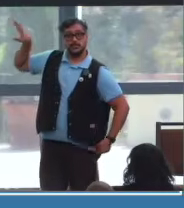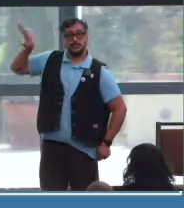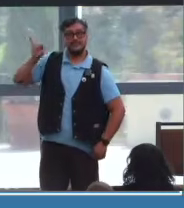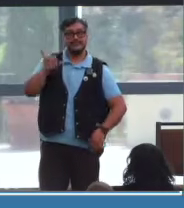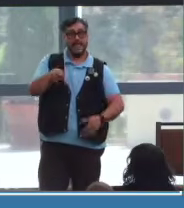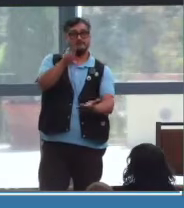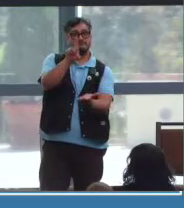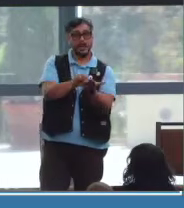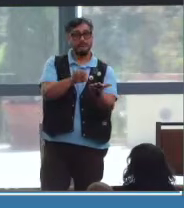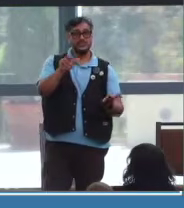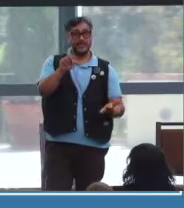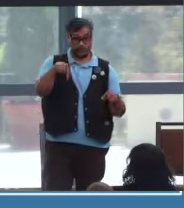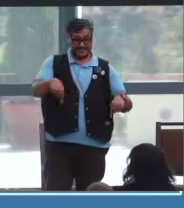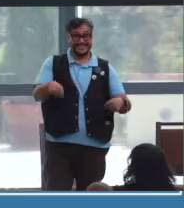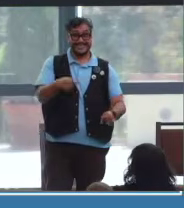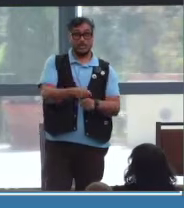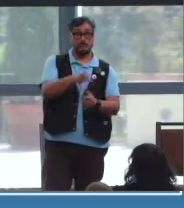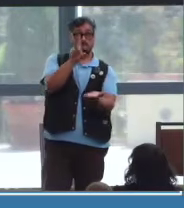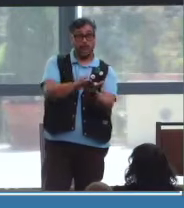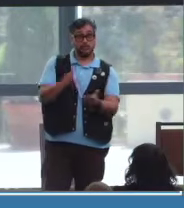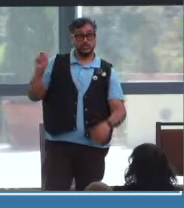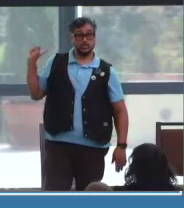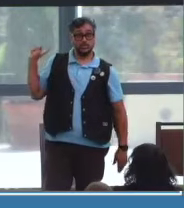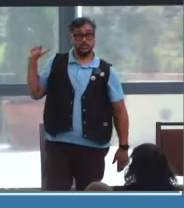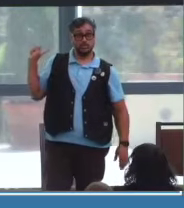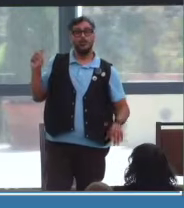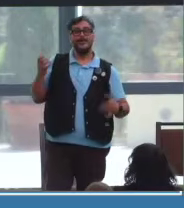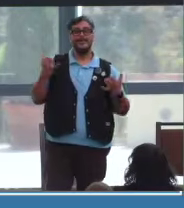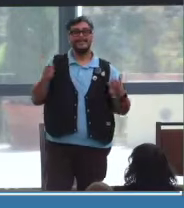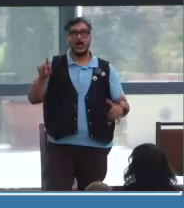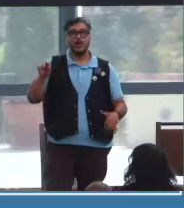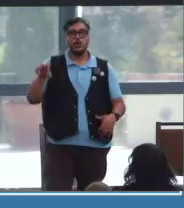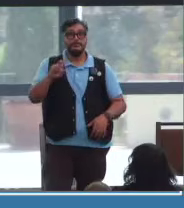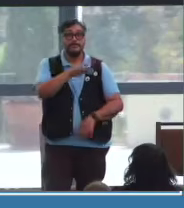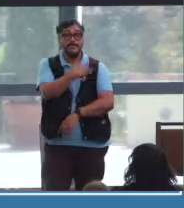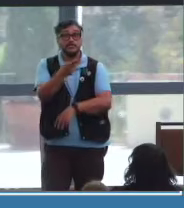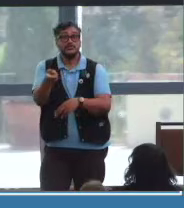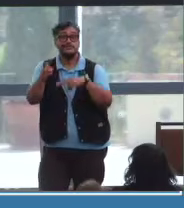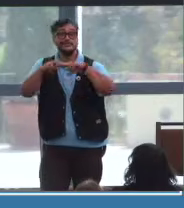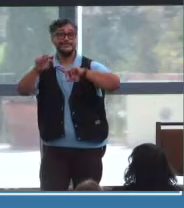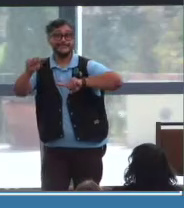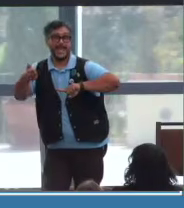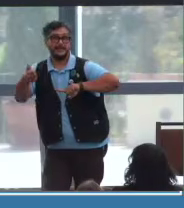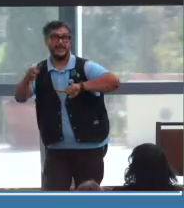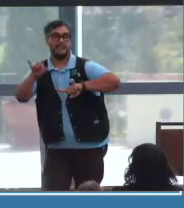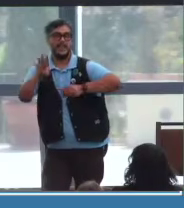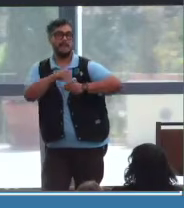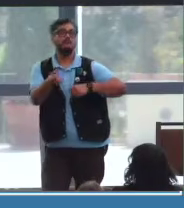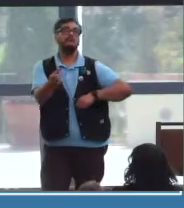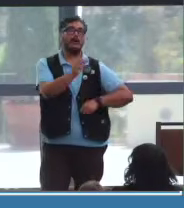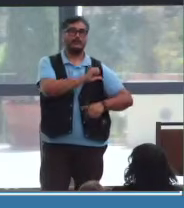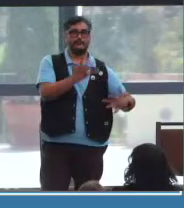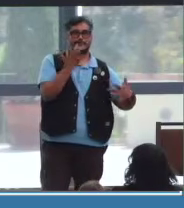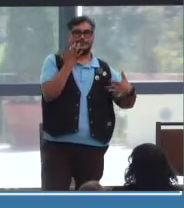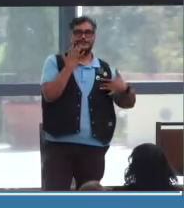in January of this year, where they expanded the lupus patients to 10, and they actually included other autoimmune